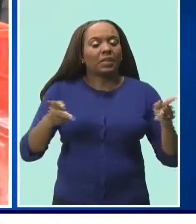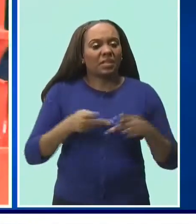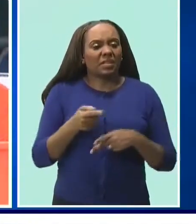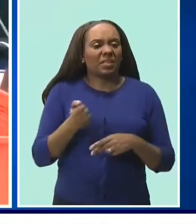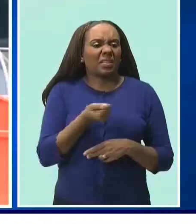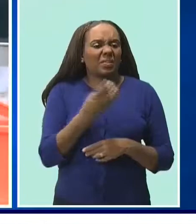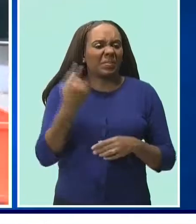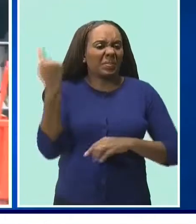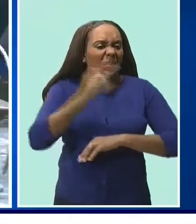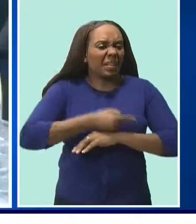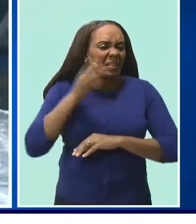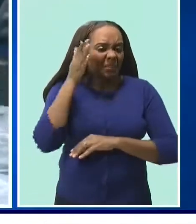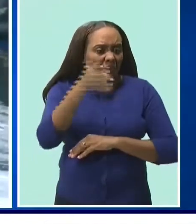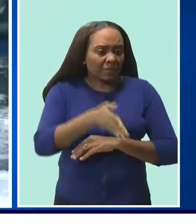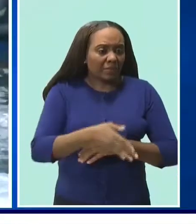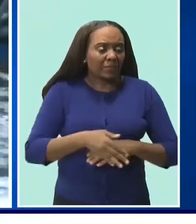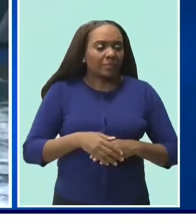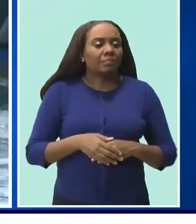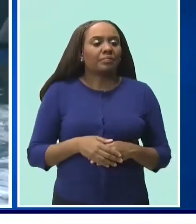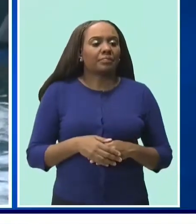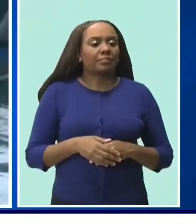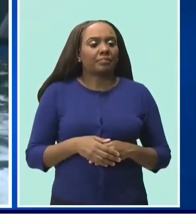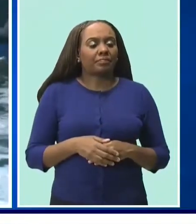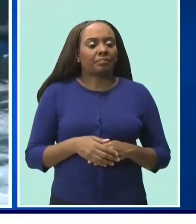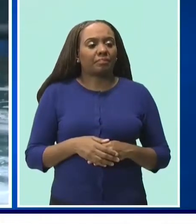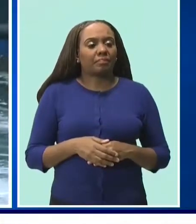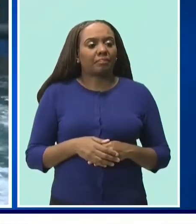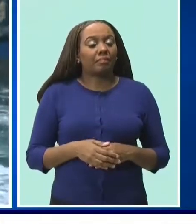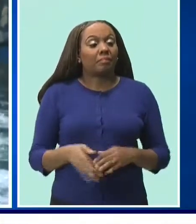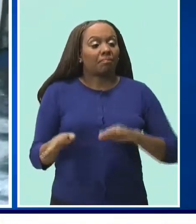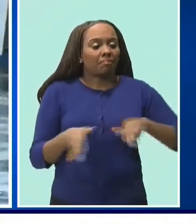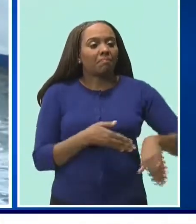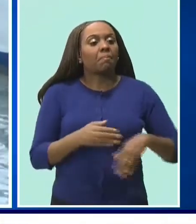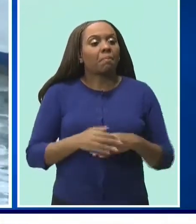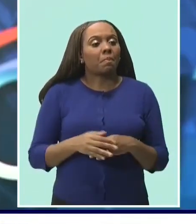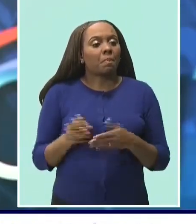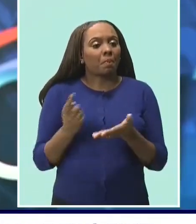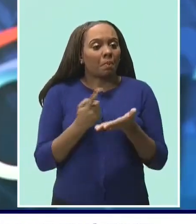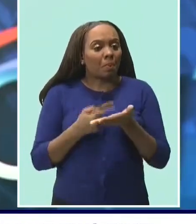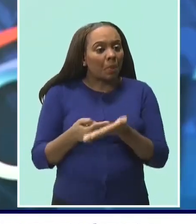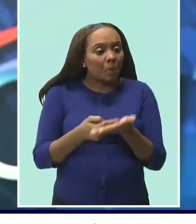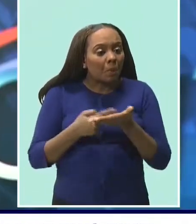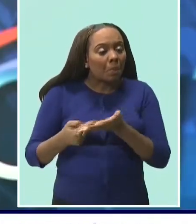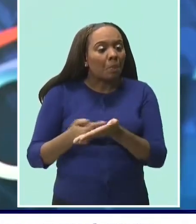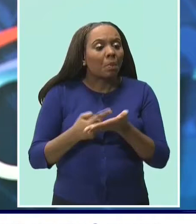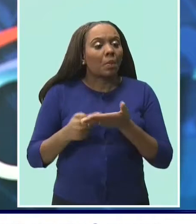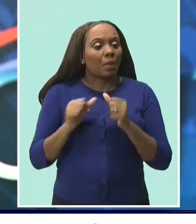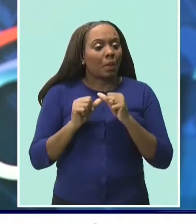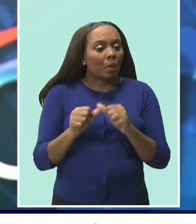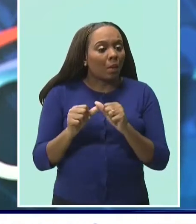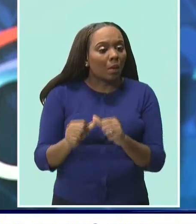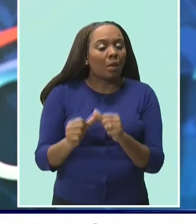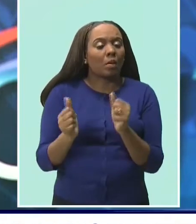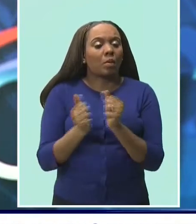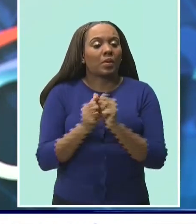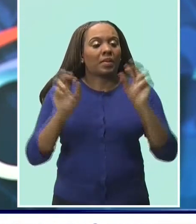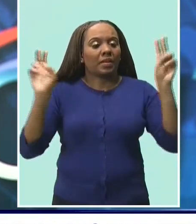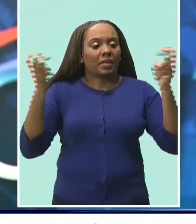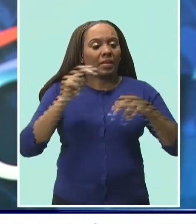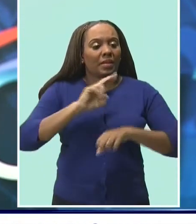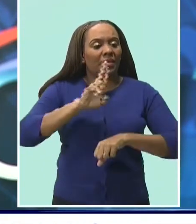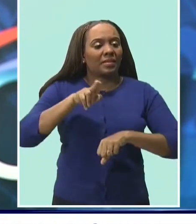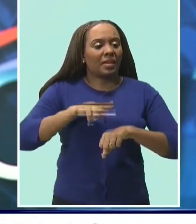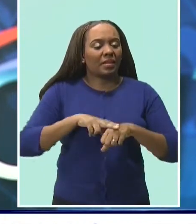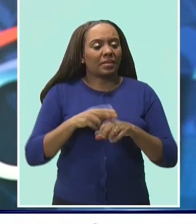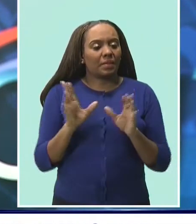days. Rianne Phillips, CBC News. Thanks, Rianne. As